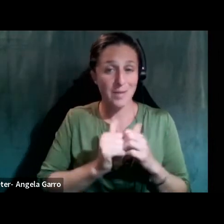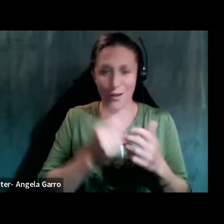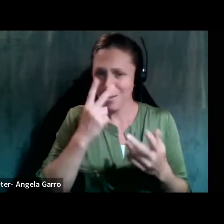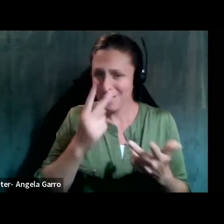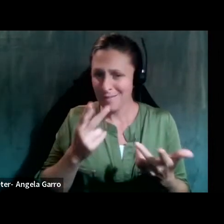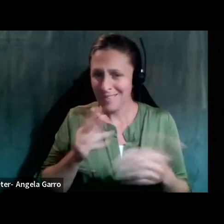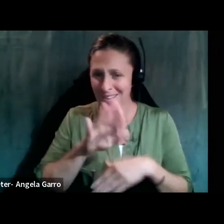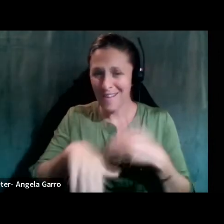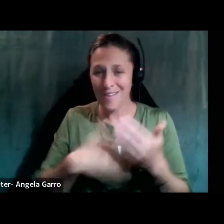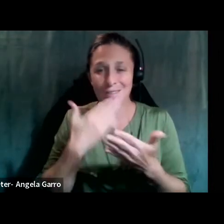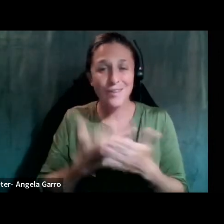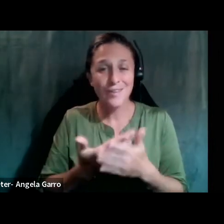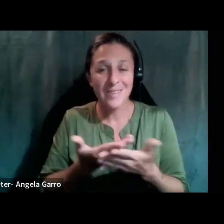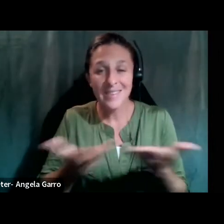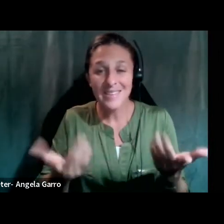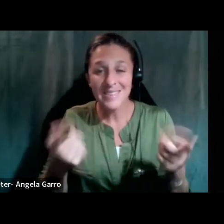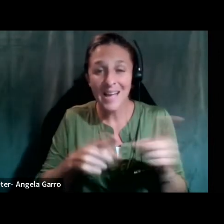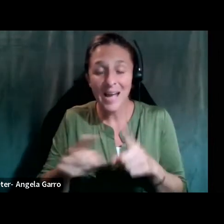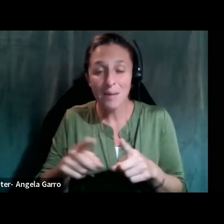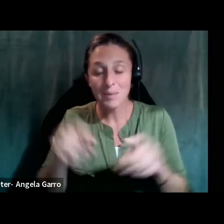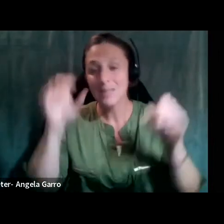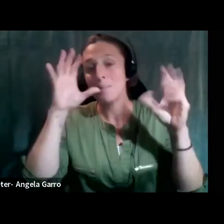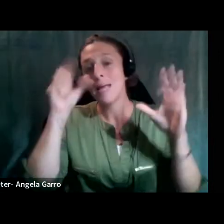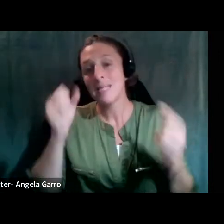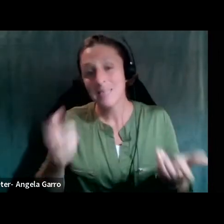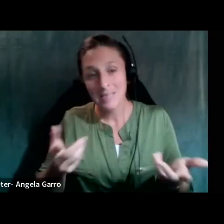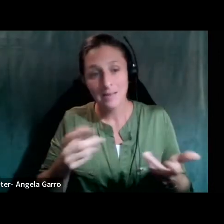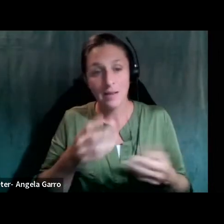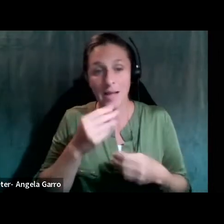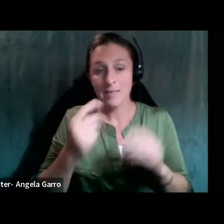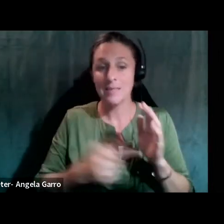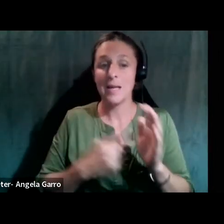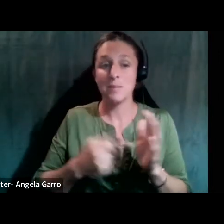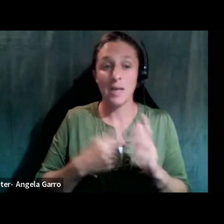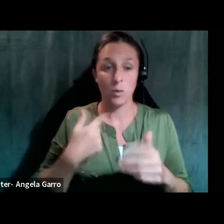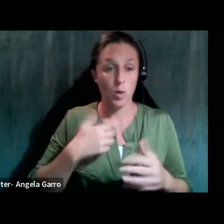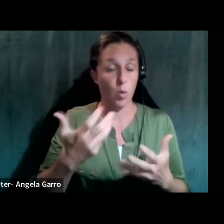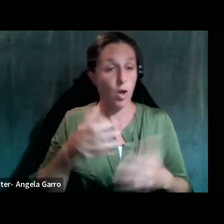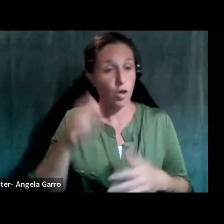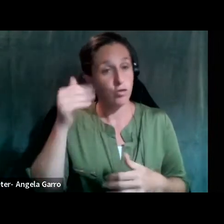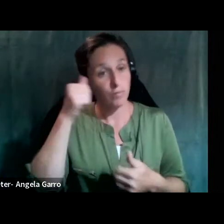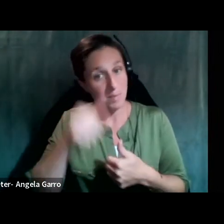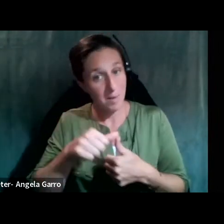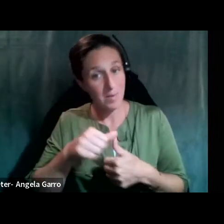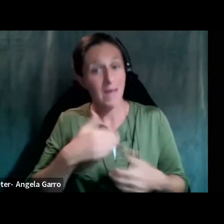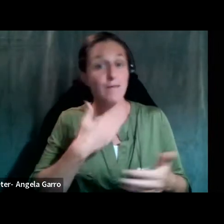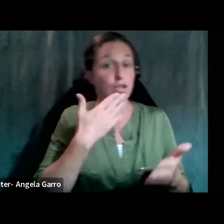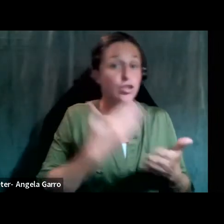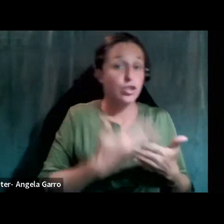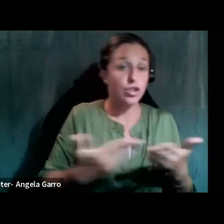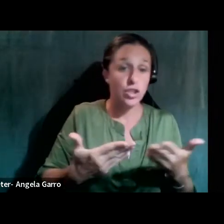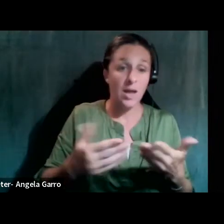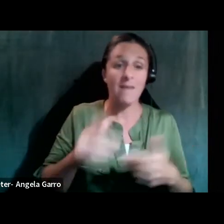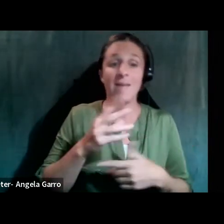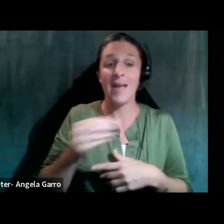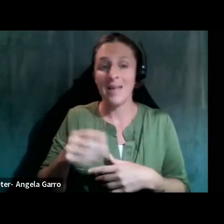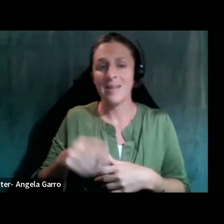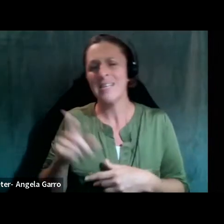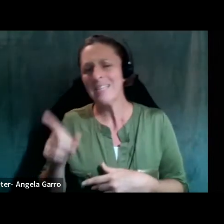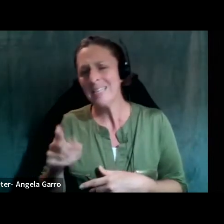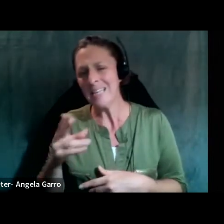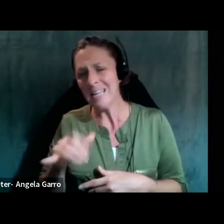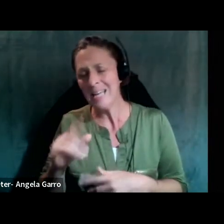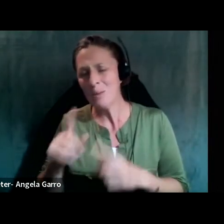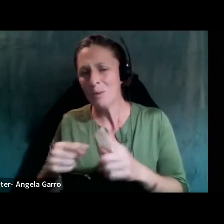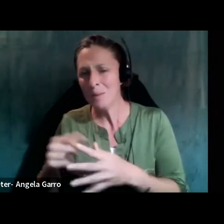things that are happening. They're amazing. And sometimes, we want to remember that, hey, there's the good stuff. And then there's the, hey, what about,